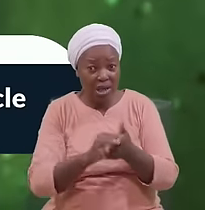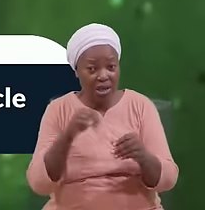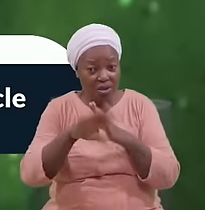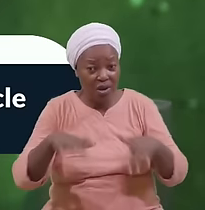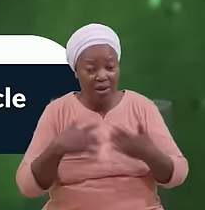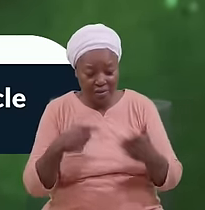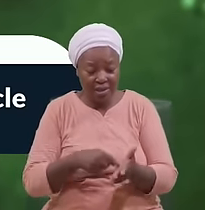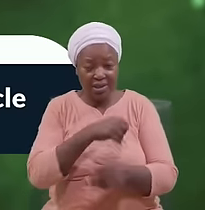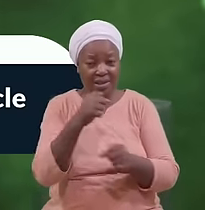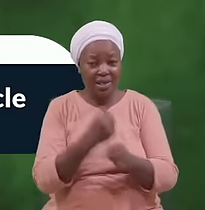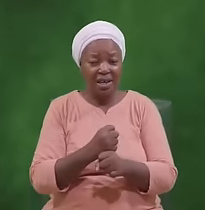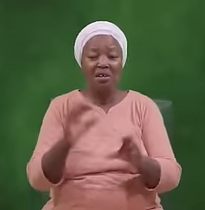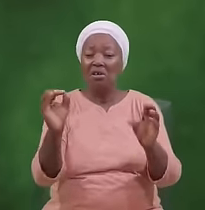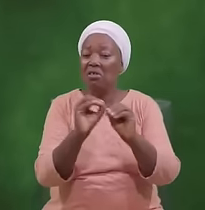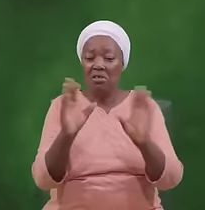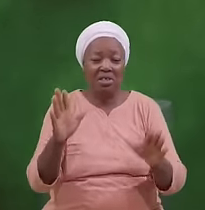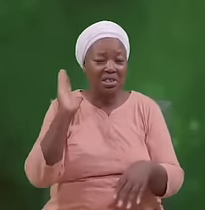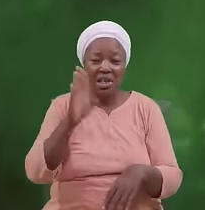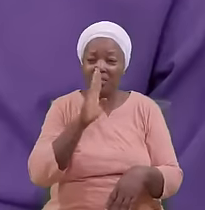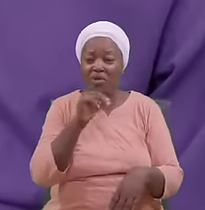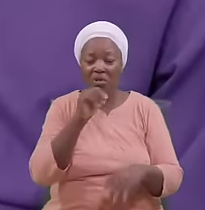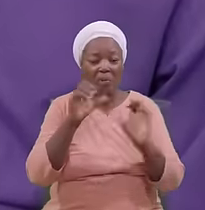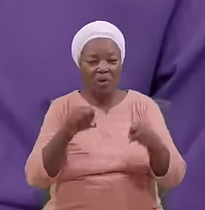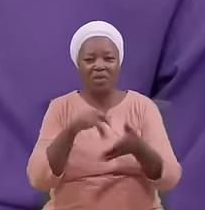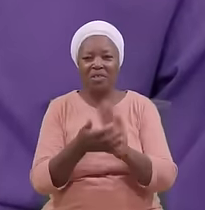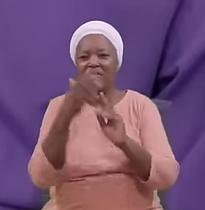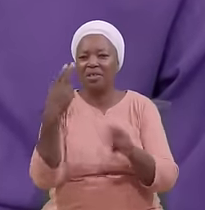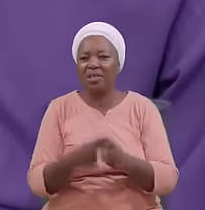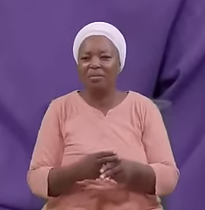this year, nothing shall be impossible?